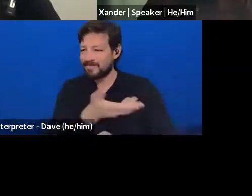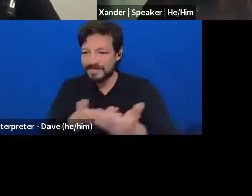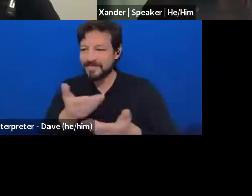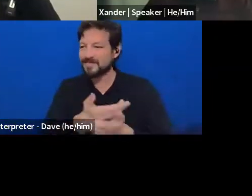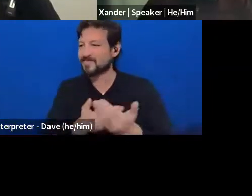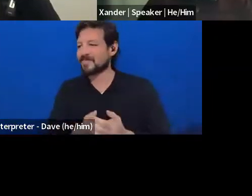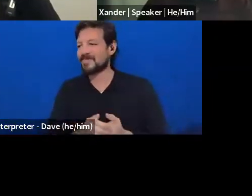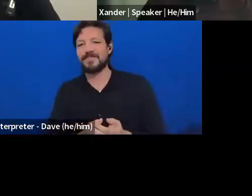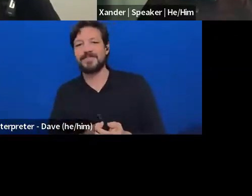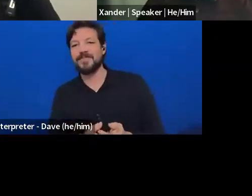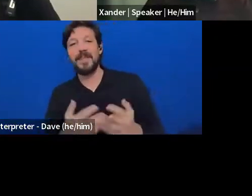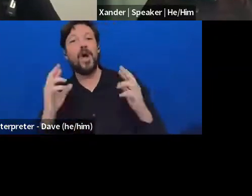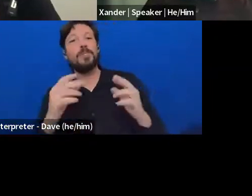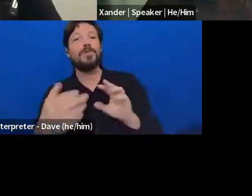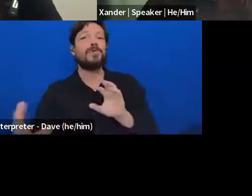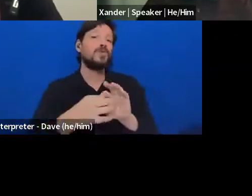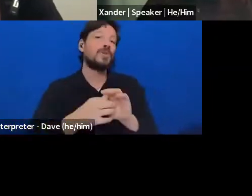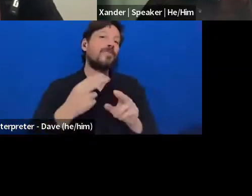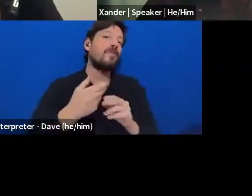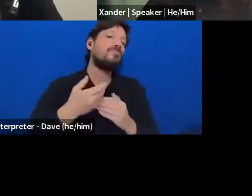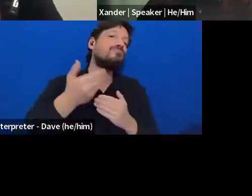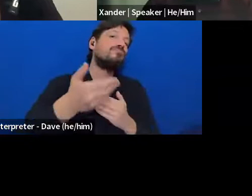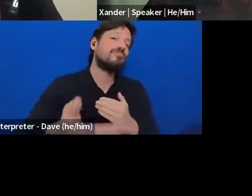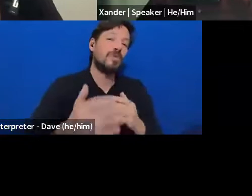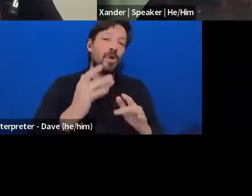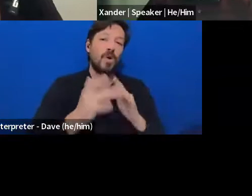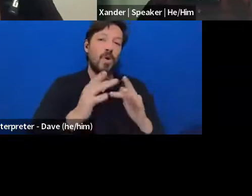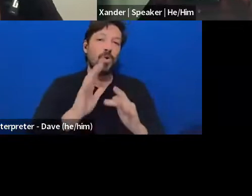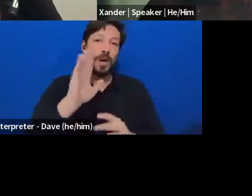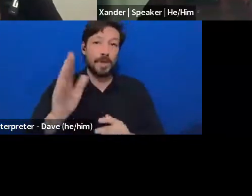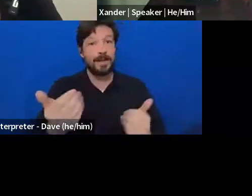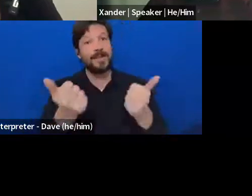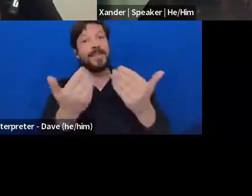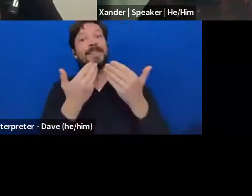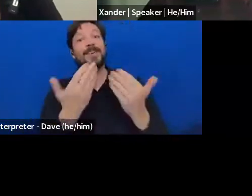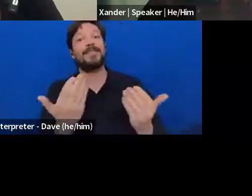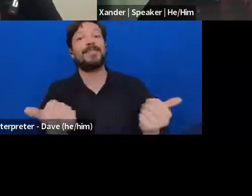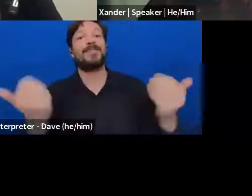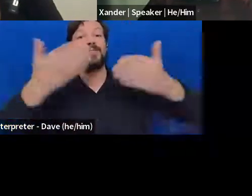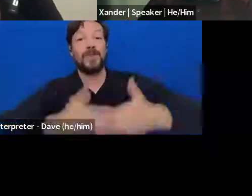you would join us for future webinars. So finally, thank you and good night.